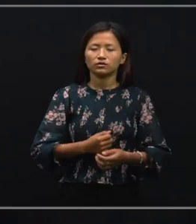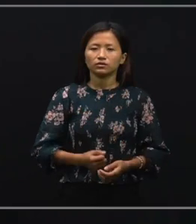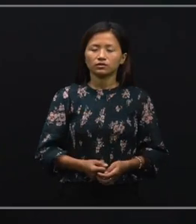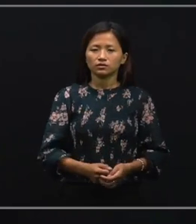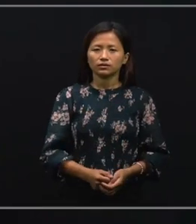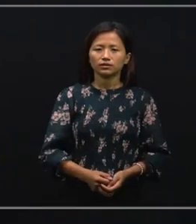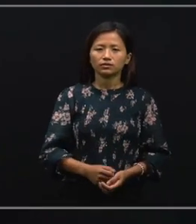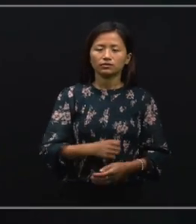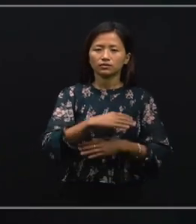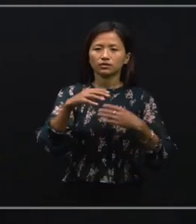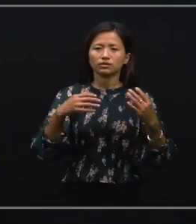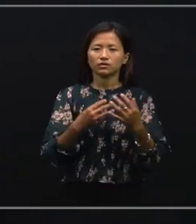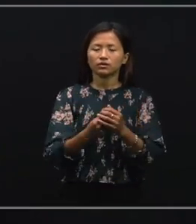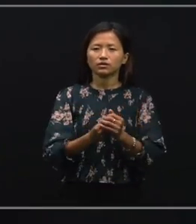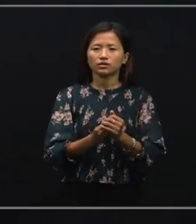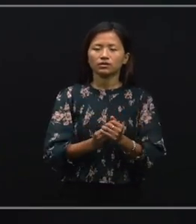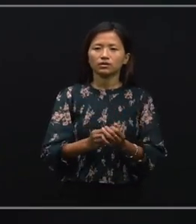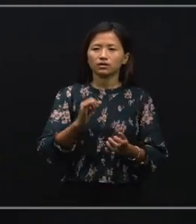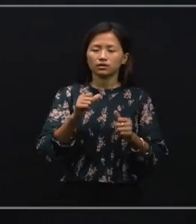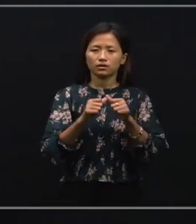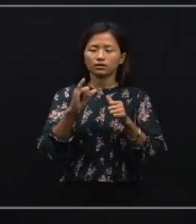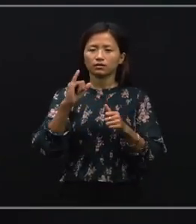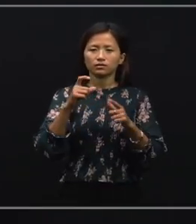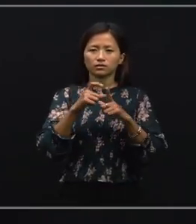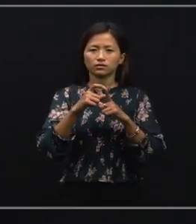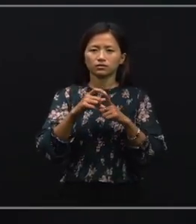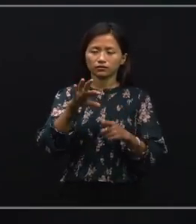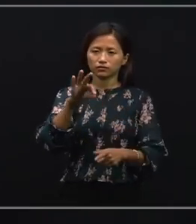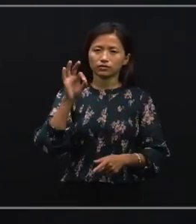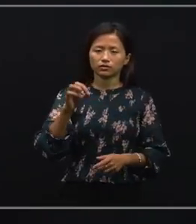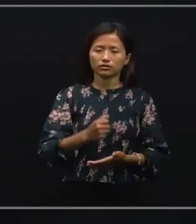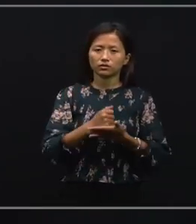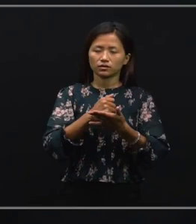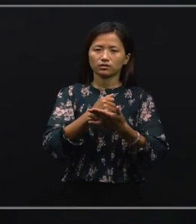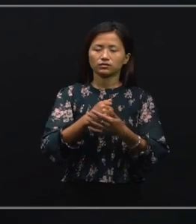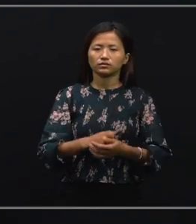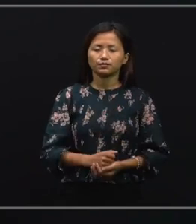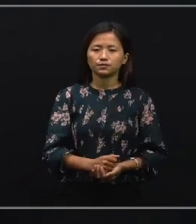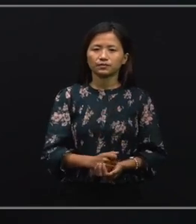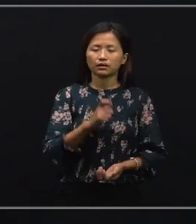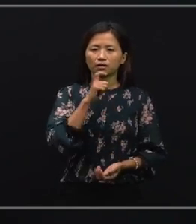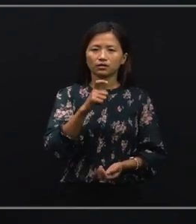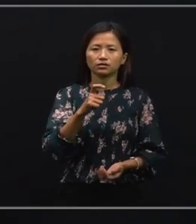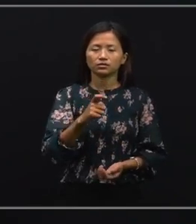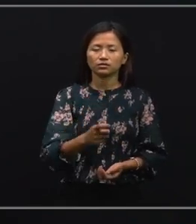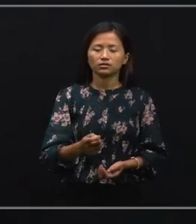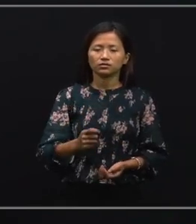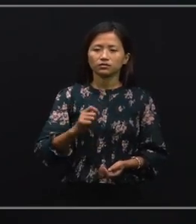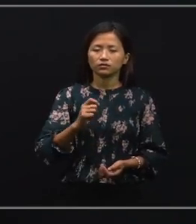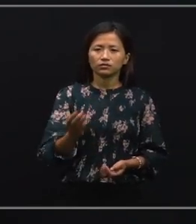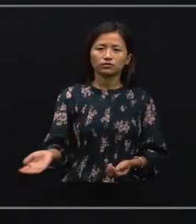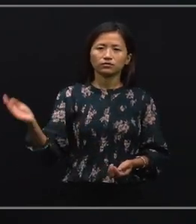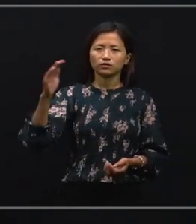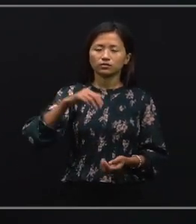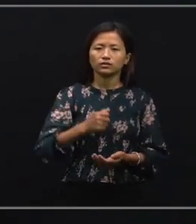is help, okay? Aid, you will find the word A-I-D, that will be help. And so she was asking for help from